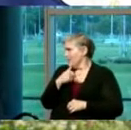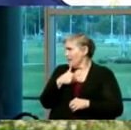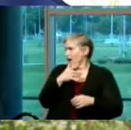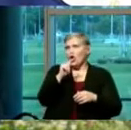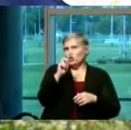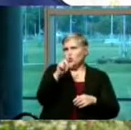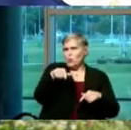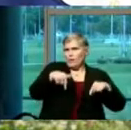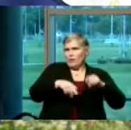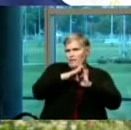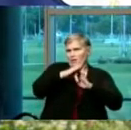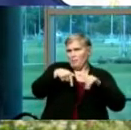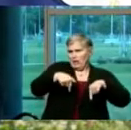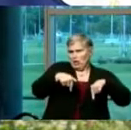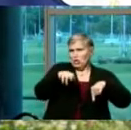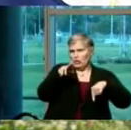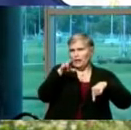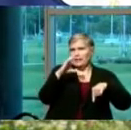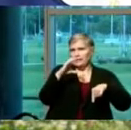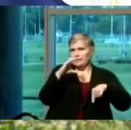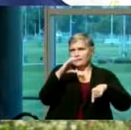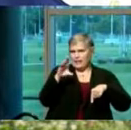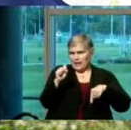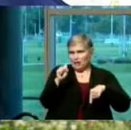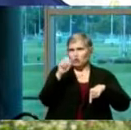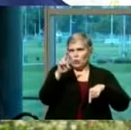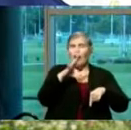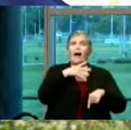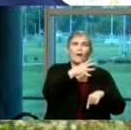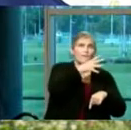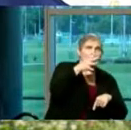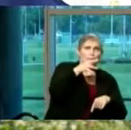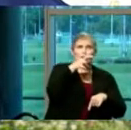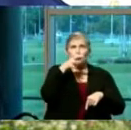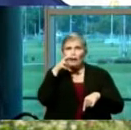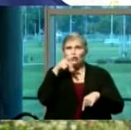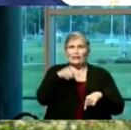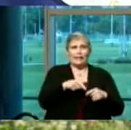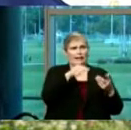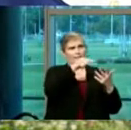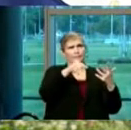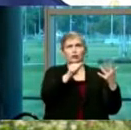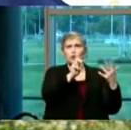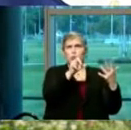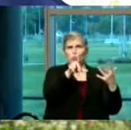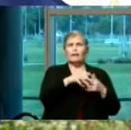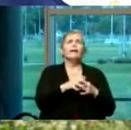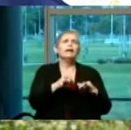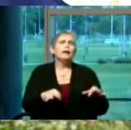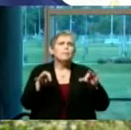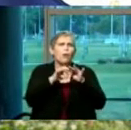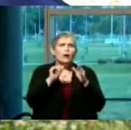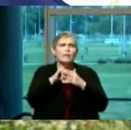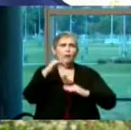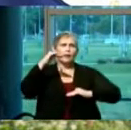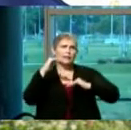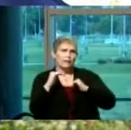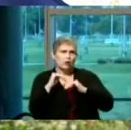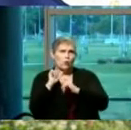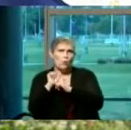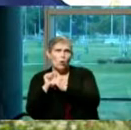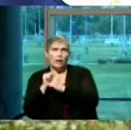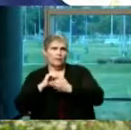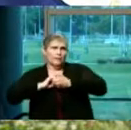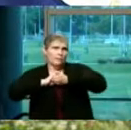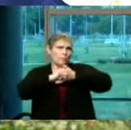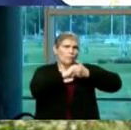develop. Our farmers, ranchers, and producers need these tools. Now, it's critical that we leverage our work with the efforts of the private